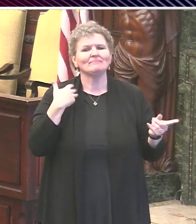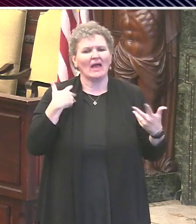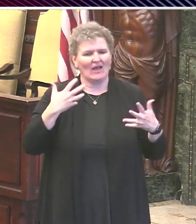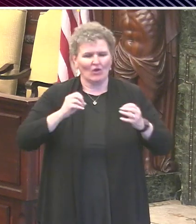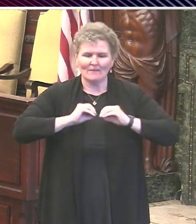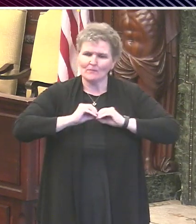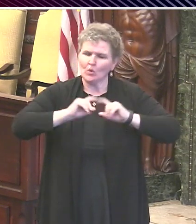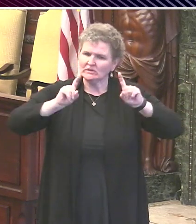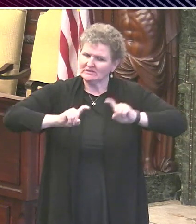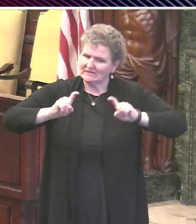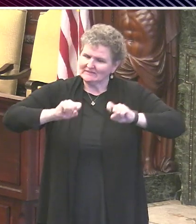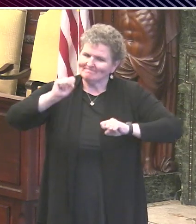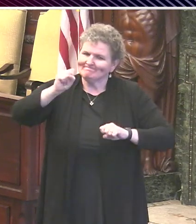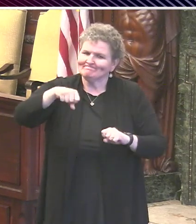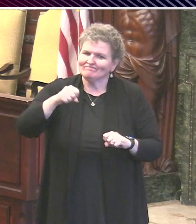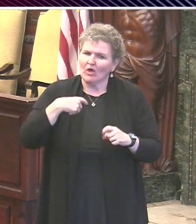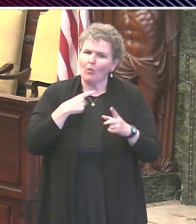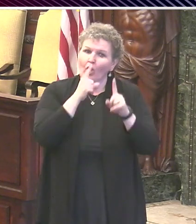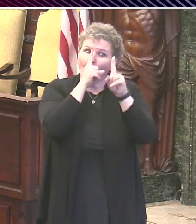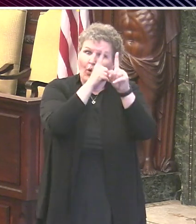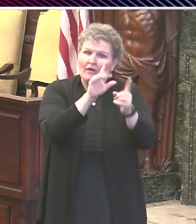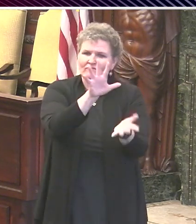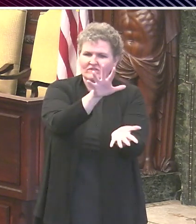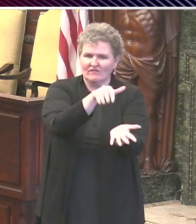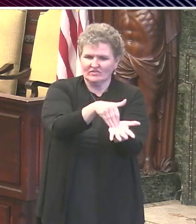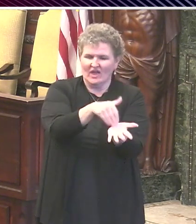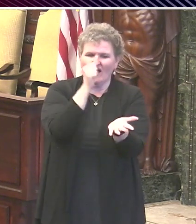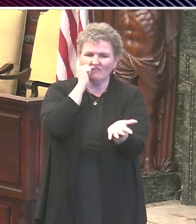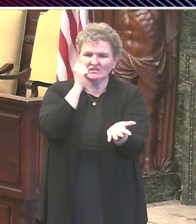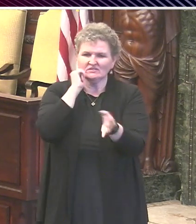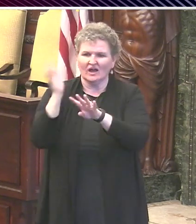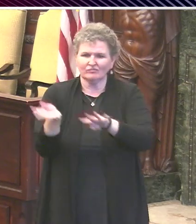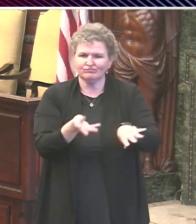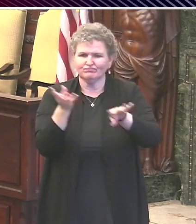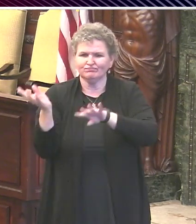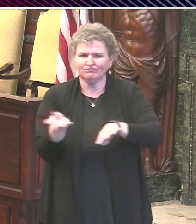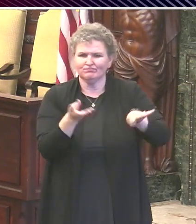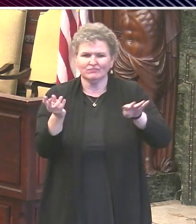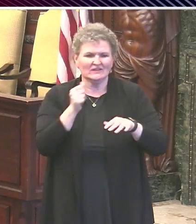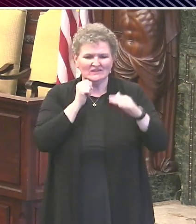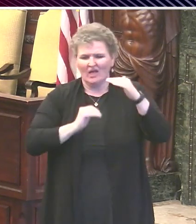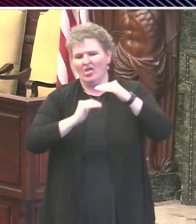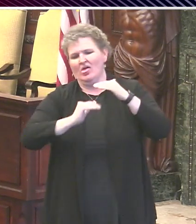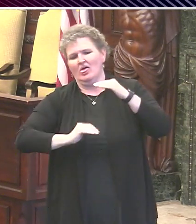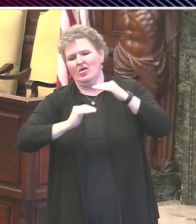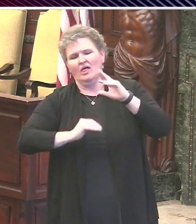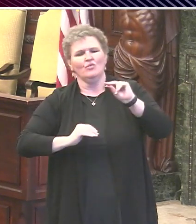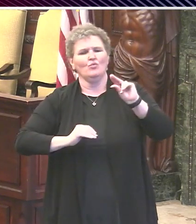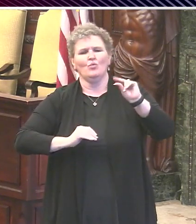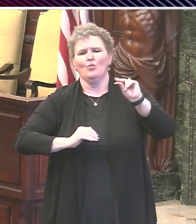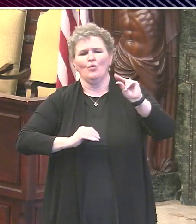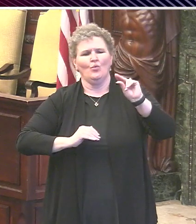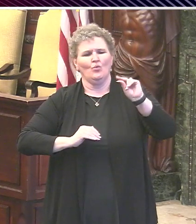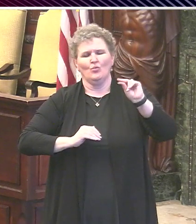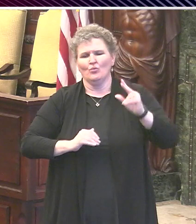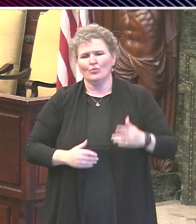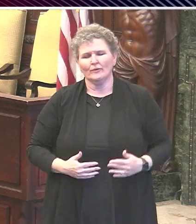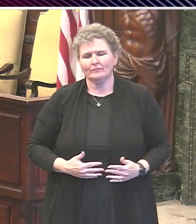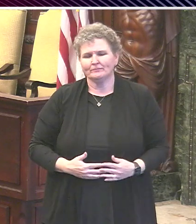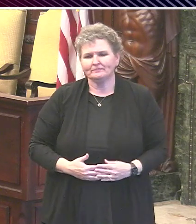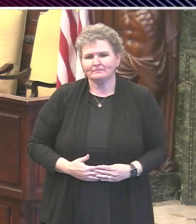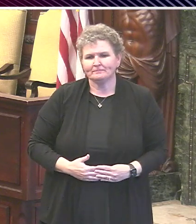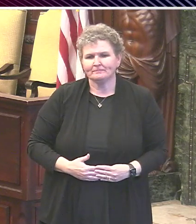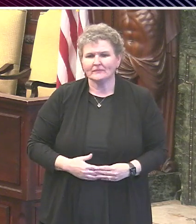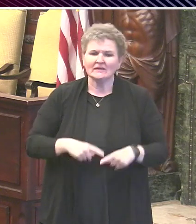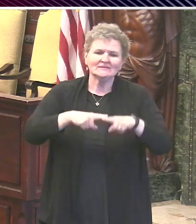be at 5,000 tests per day. There's a number of reasons why we're not there yet, but I think it's not appropriate to take that number divided by the whole population